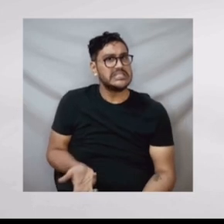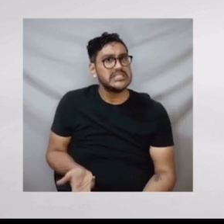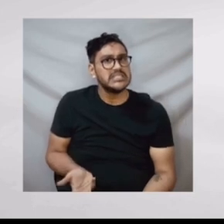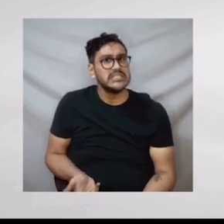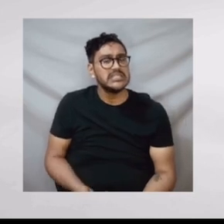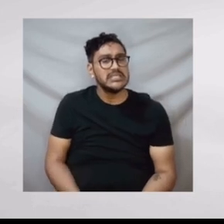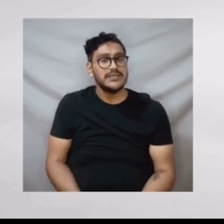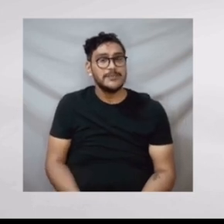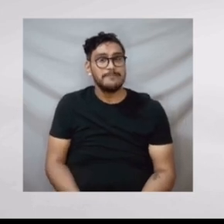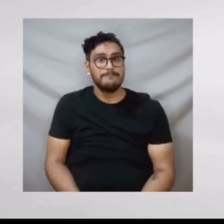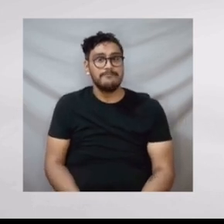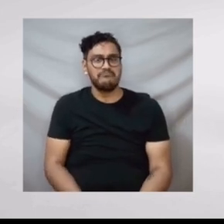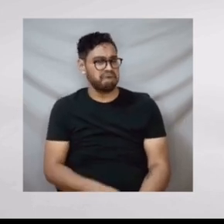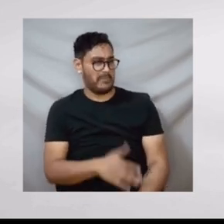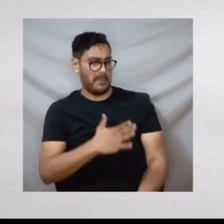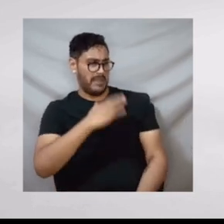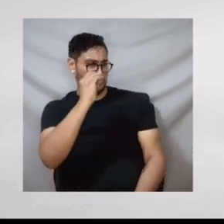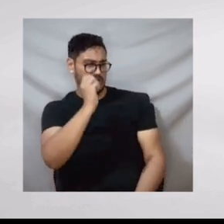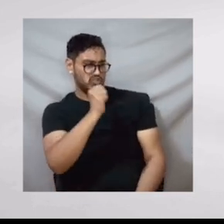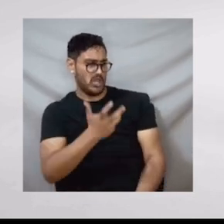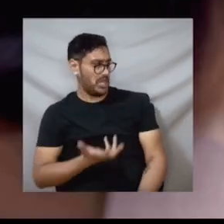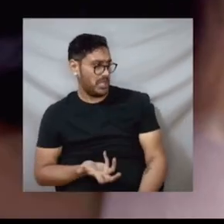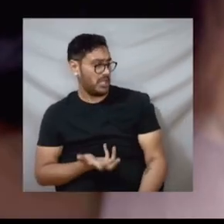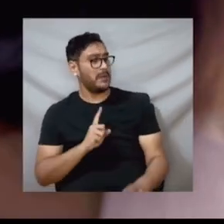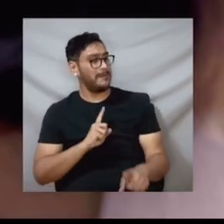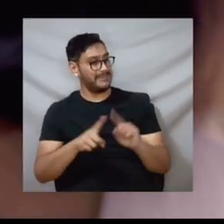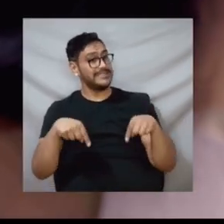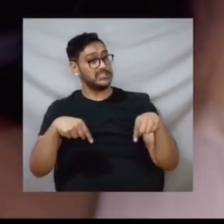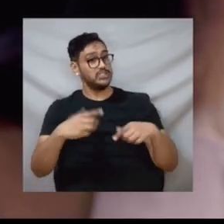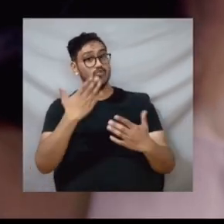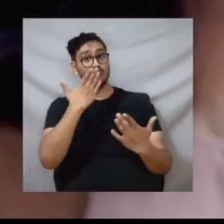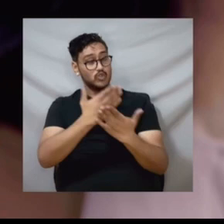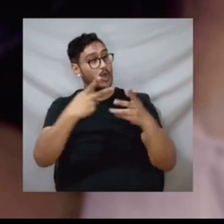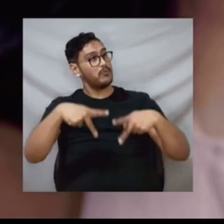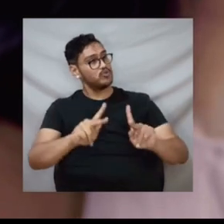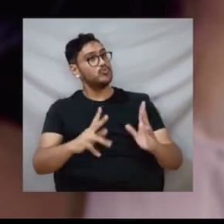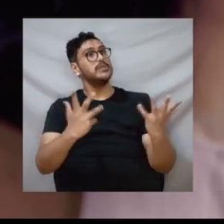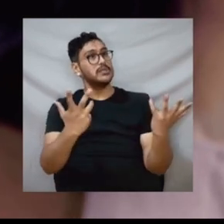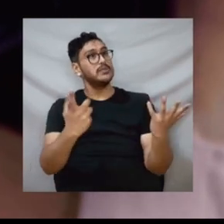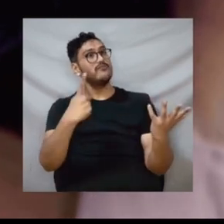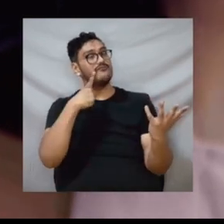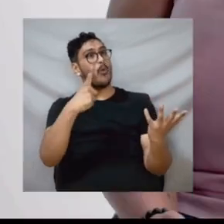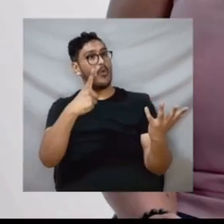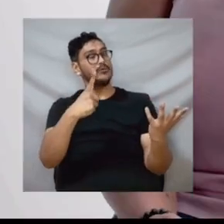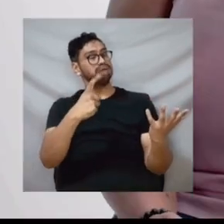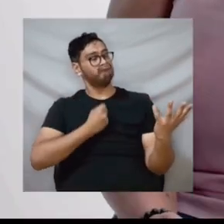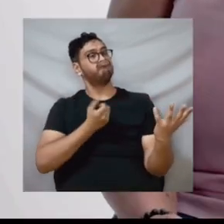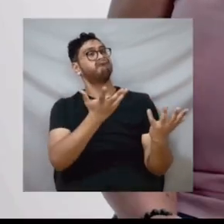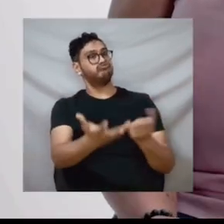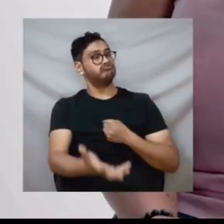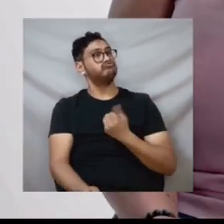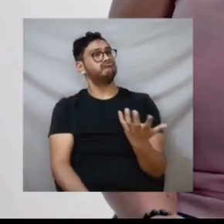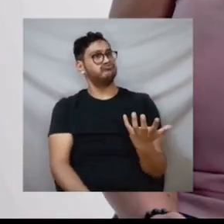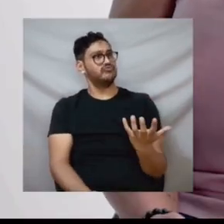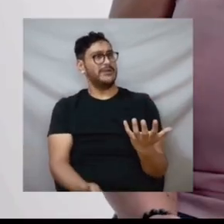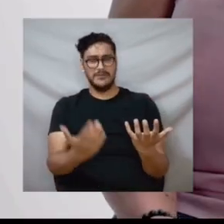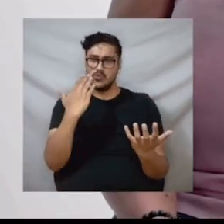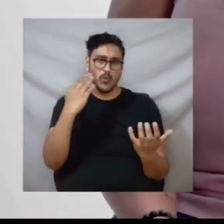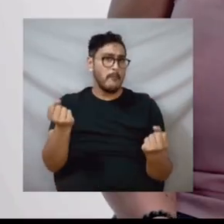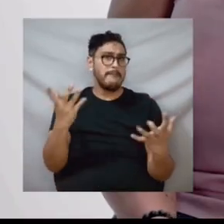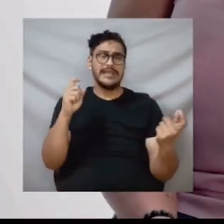it means a lot it gives me an opportunity to to express i think we've all gone through changes